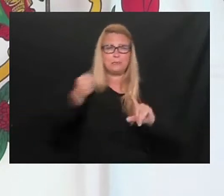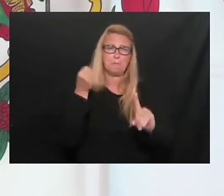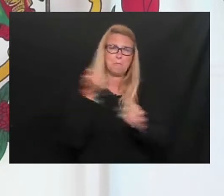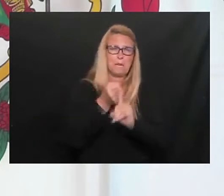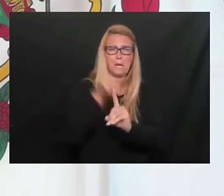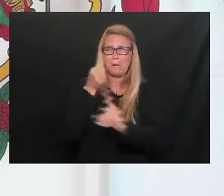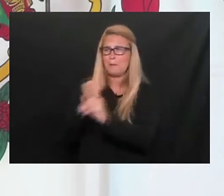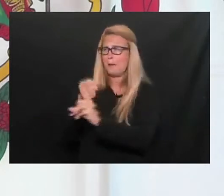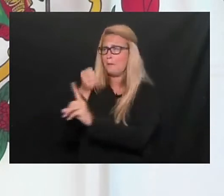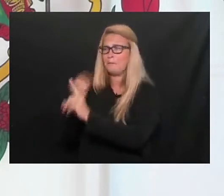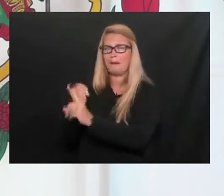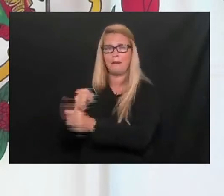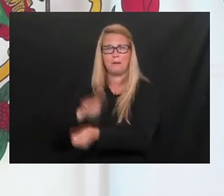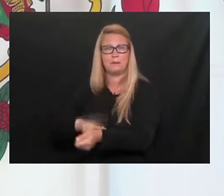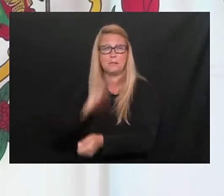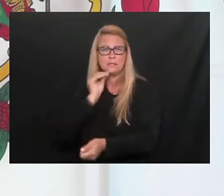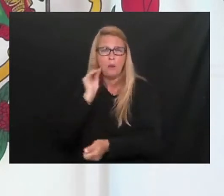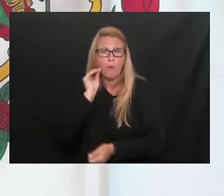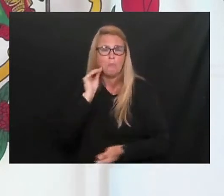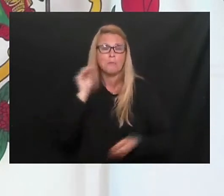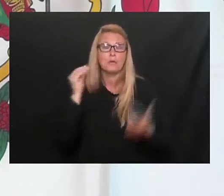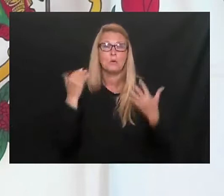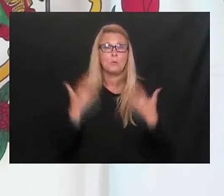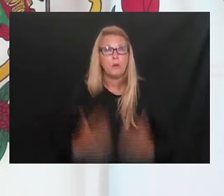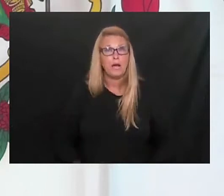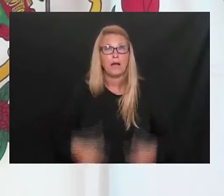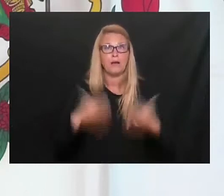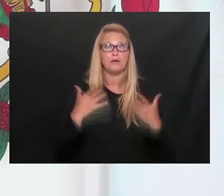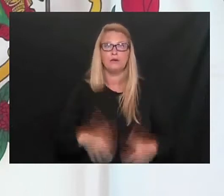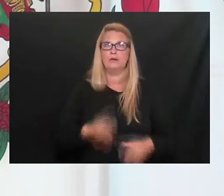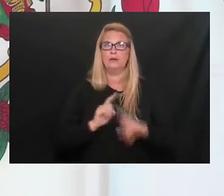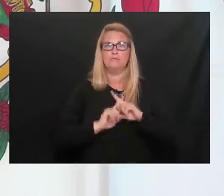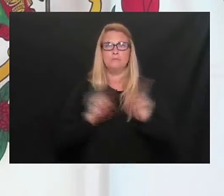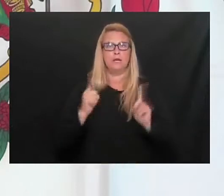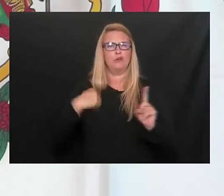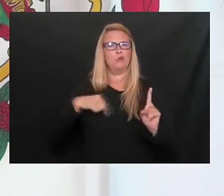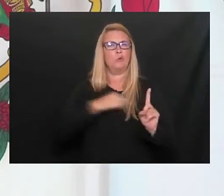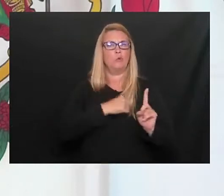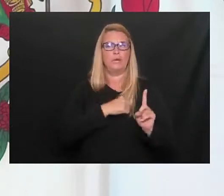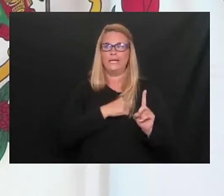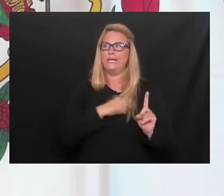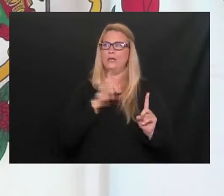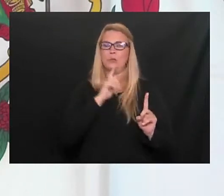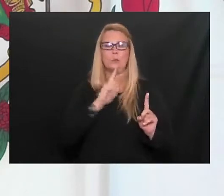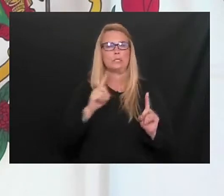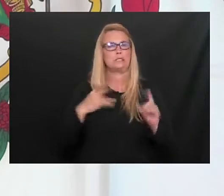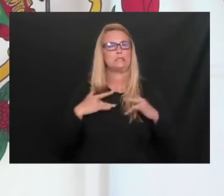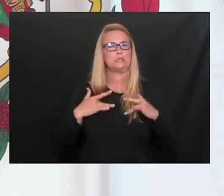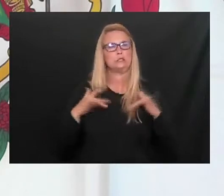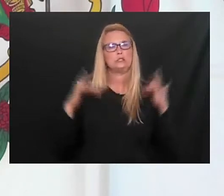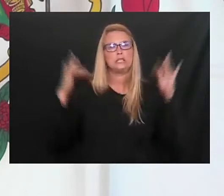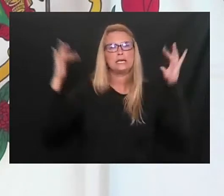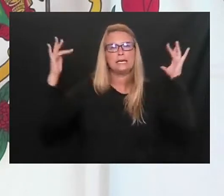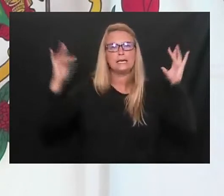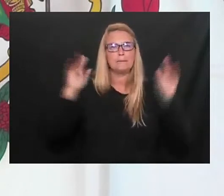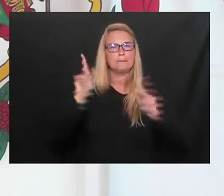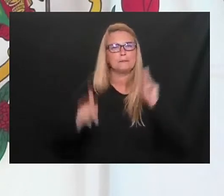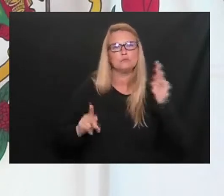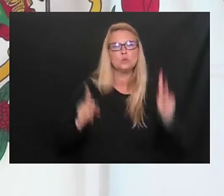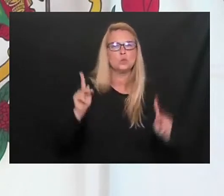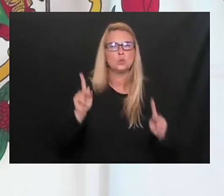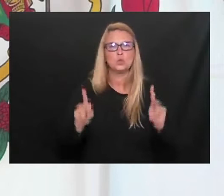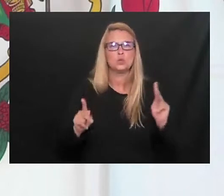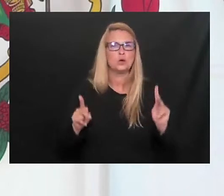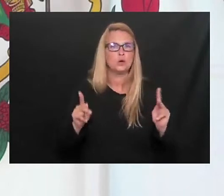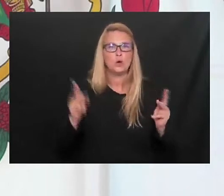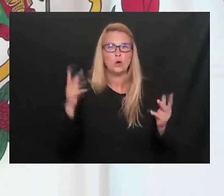know, but Mark, you know, we are a resilient people. You know, it's the